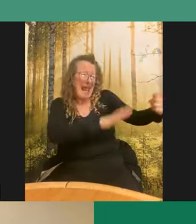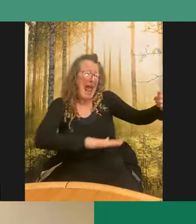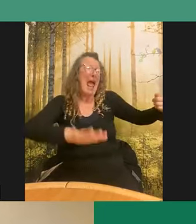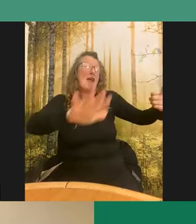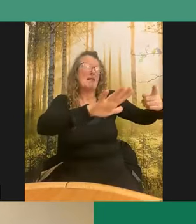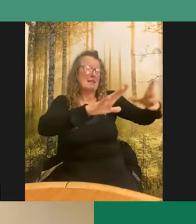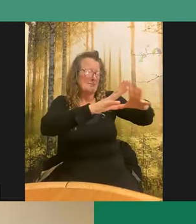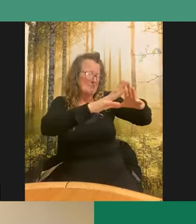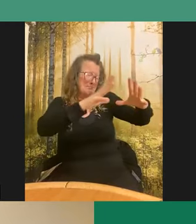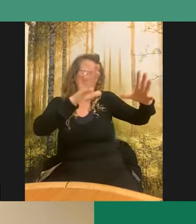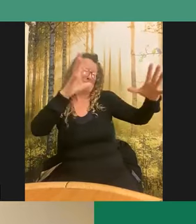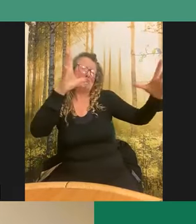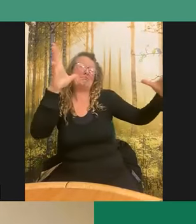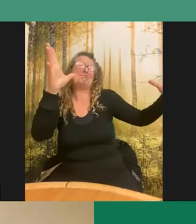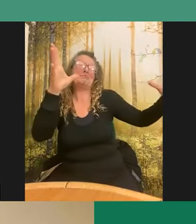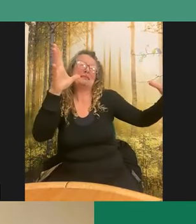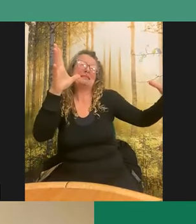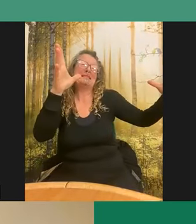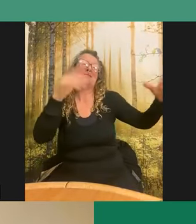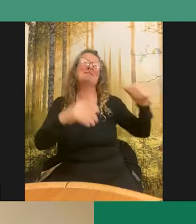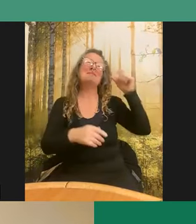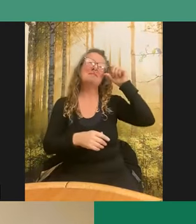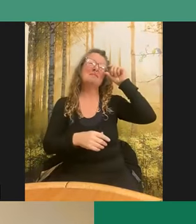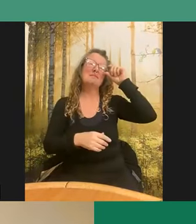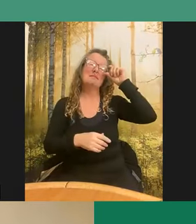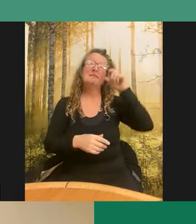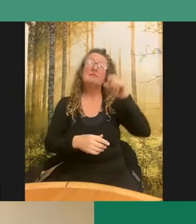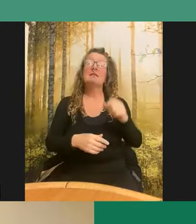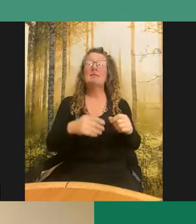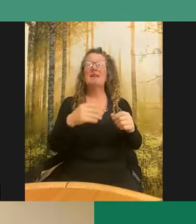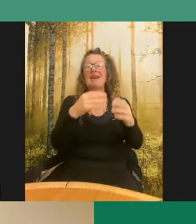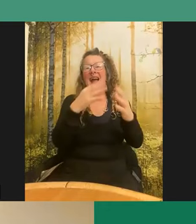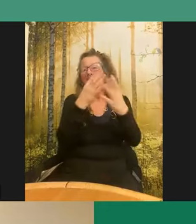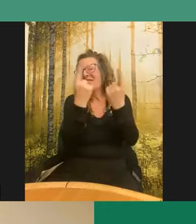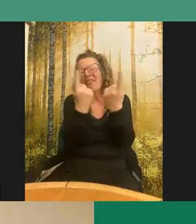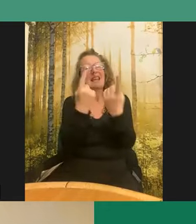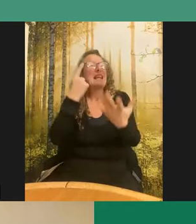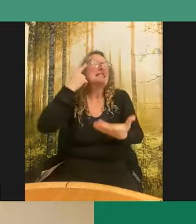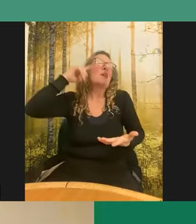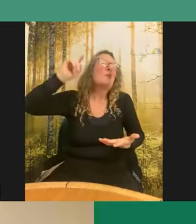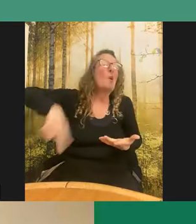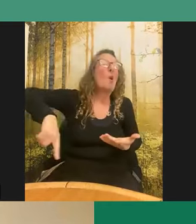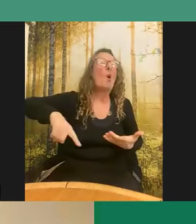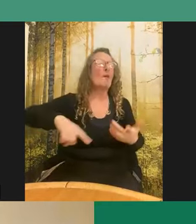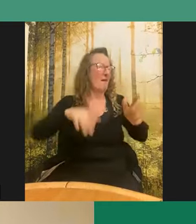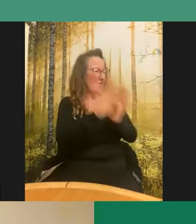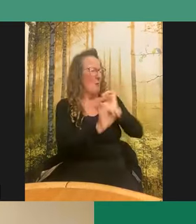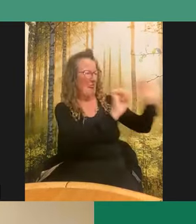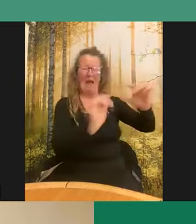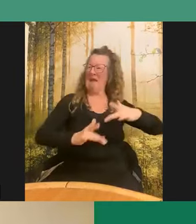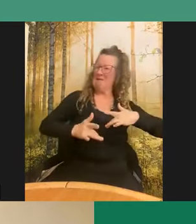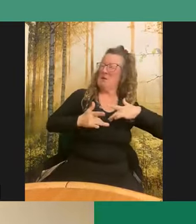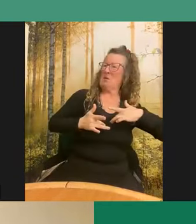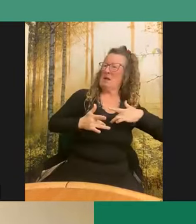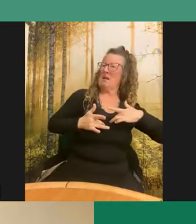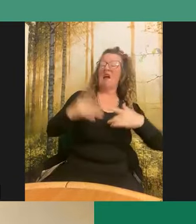so intelligent, and but it's just kind of all swept away in terms of, and so I think that how that relates to us today is that